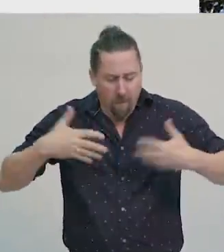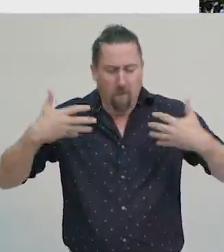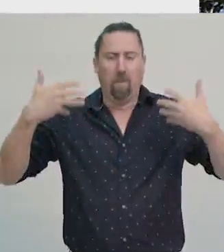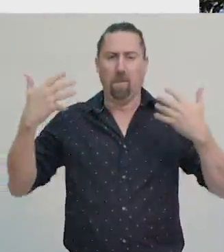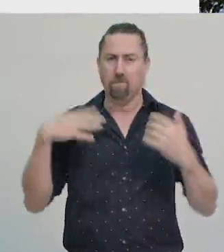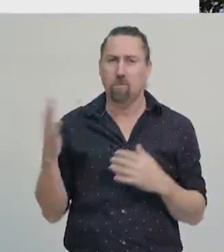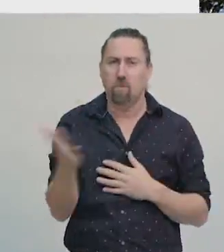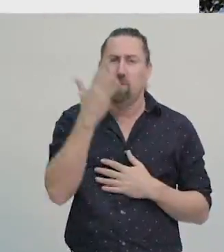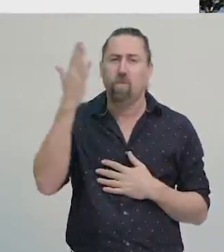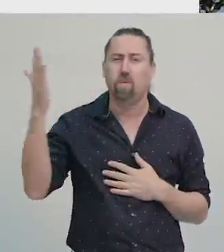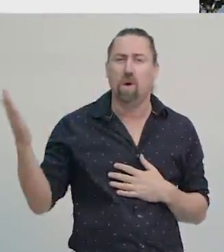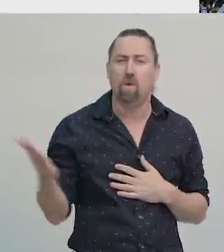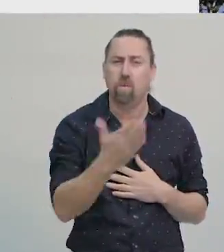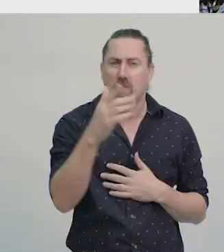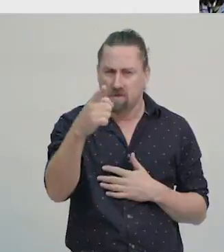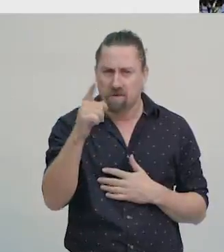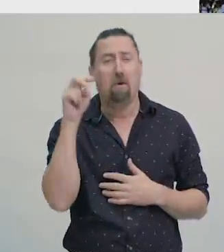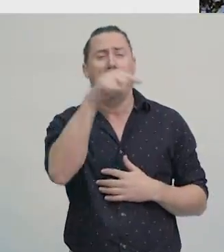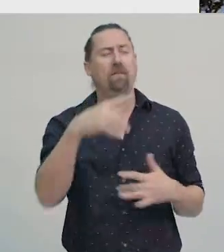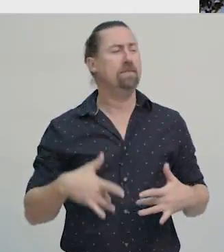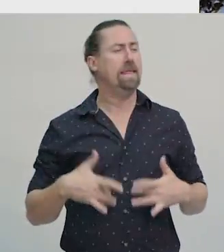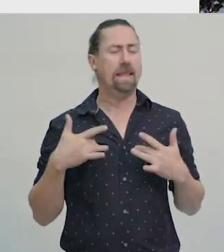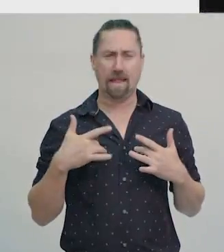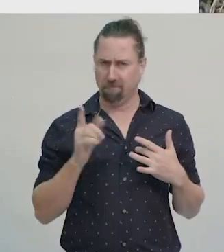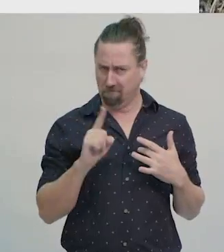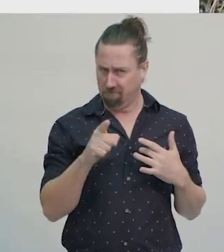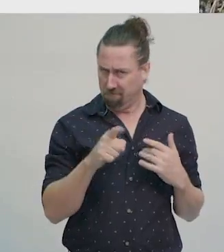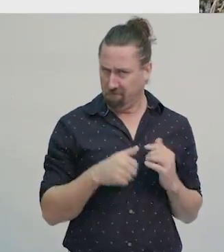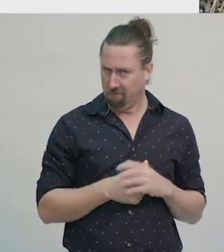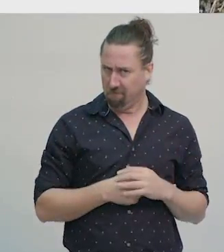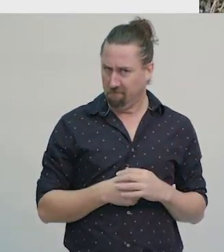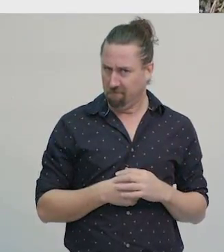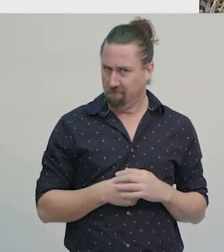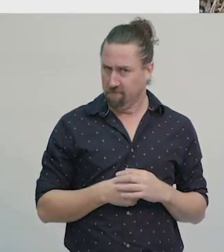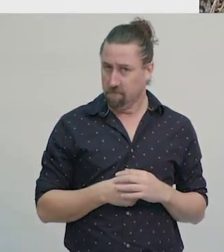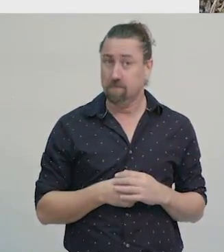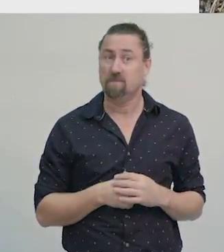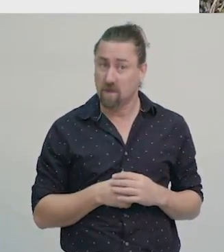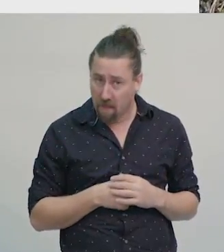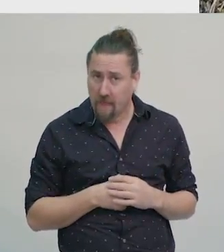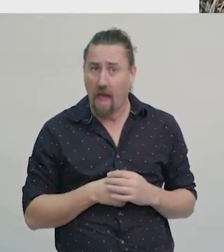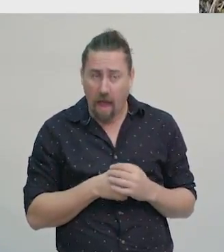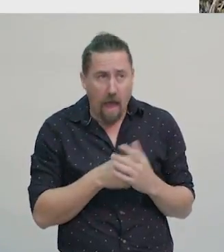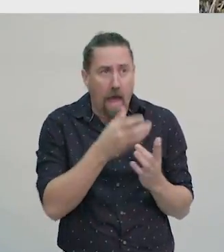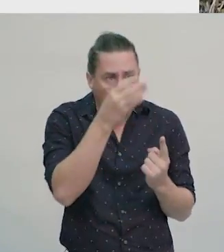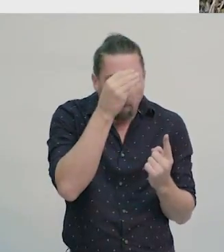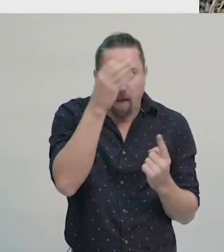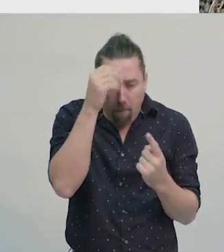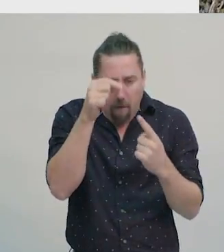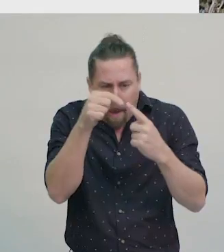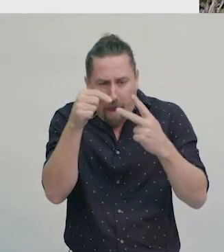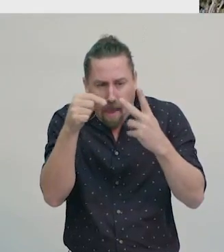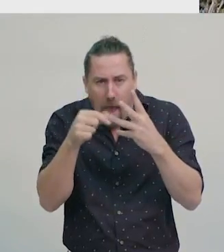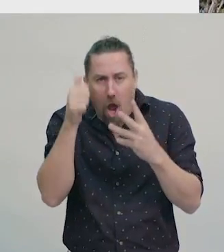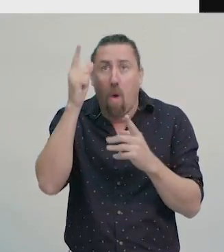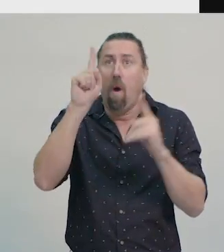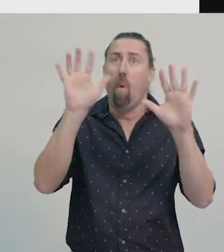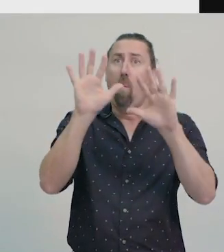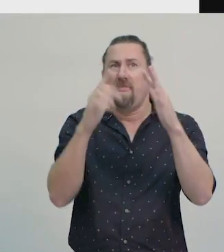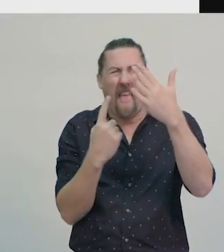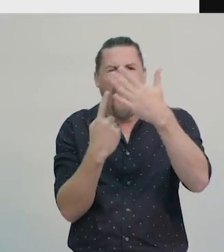you? When we look at the weather, let's start with what we can see with our eyes. I can see a blue